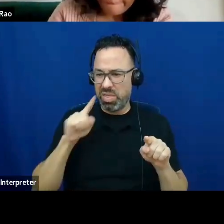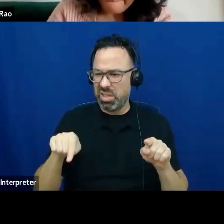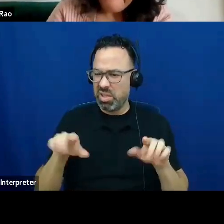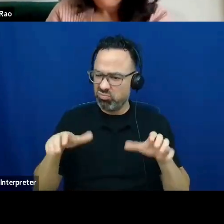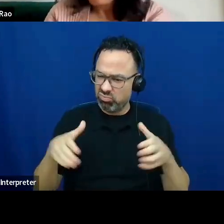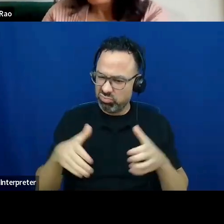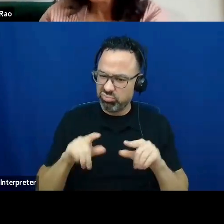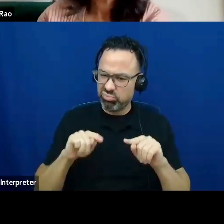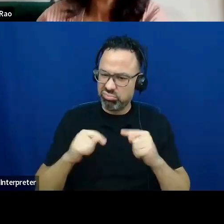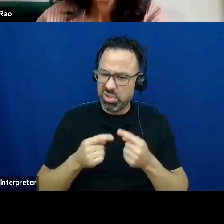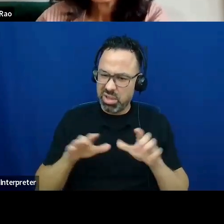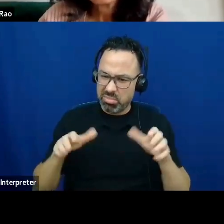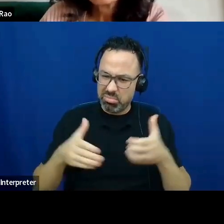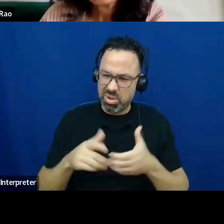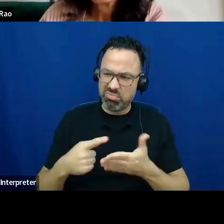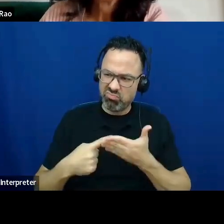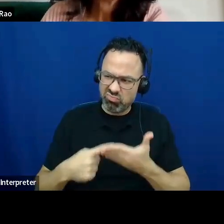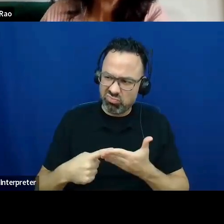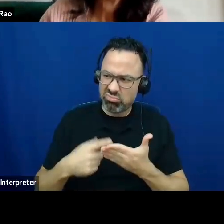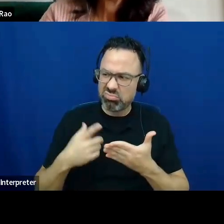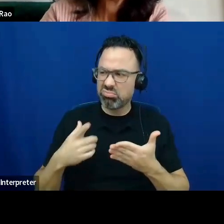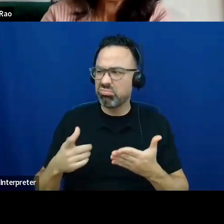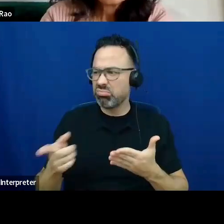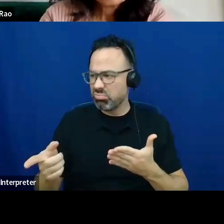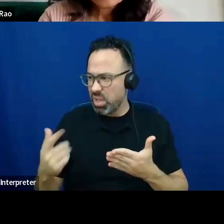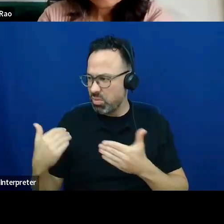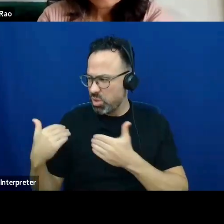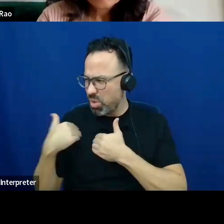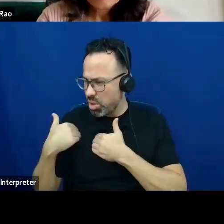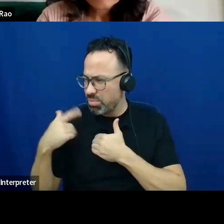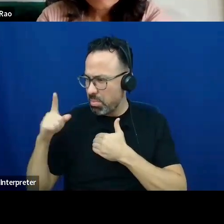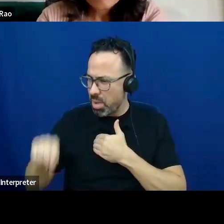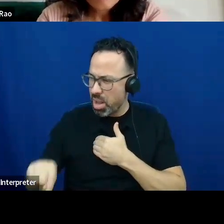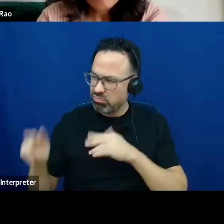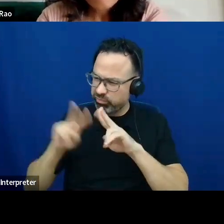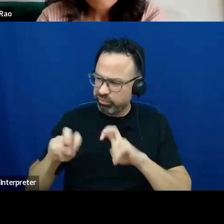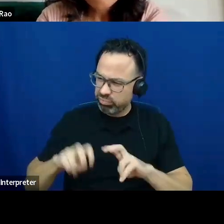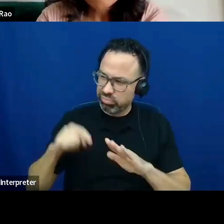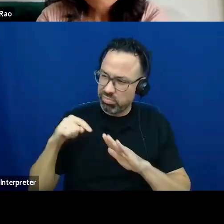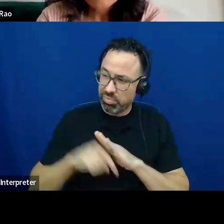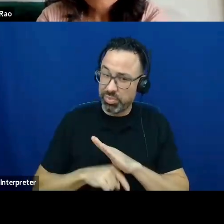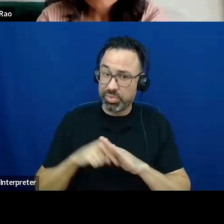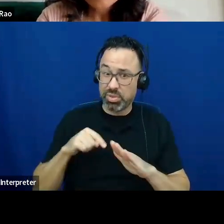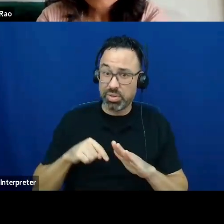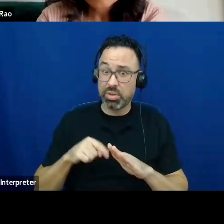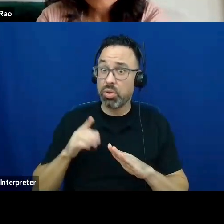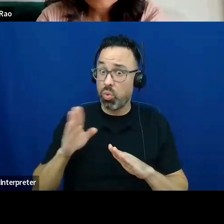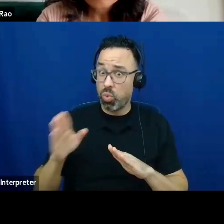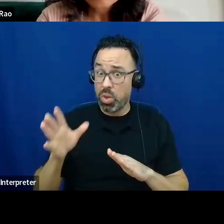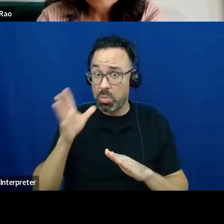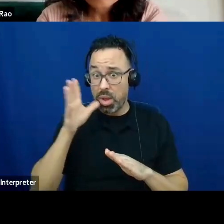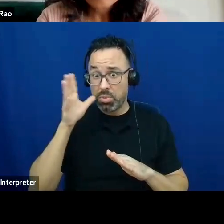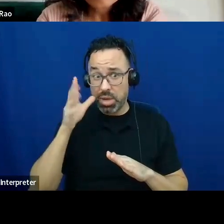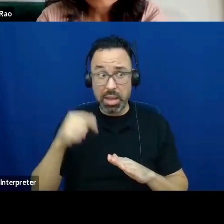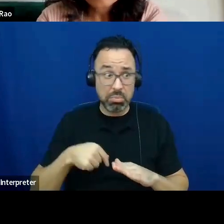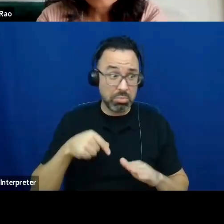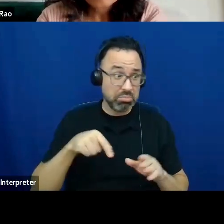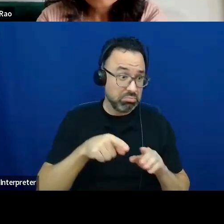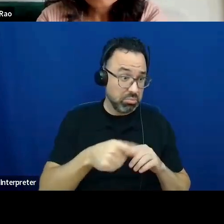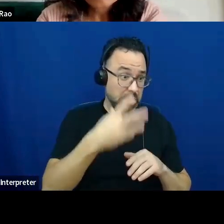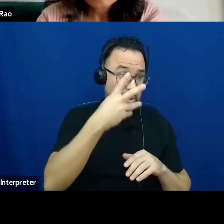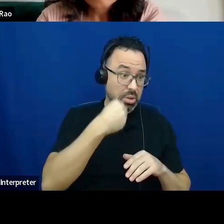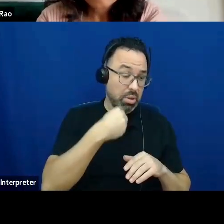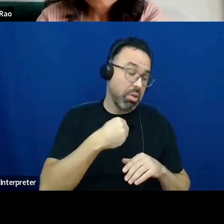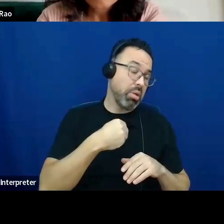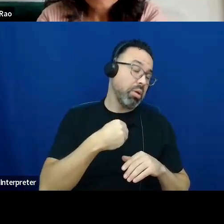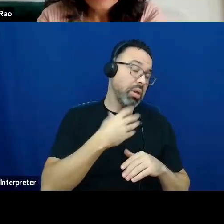try to make sure we hold ourselves accountable. So because nobody's going to put their kid under anesthesia unless they have a reason to do so. And so